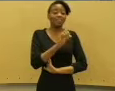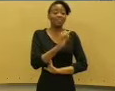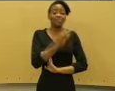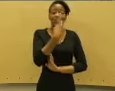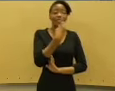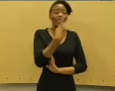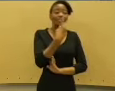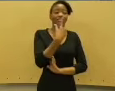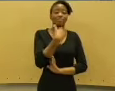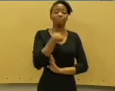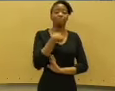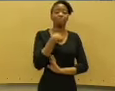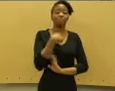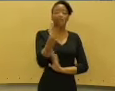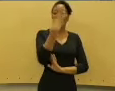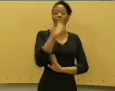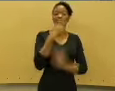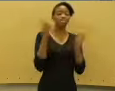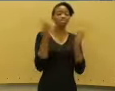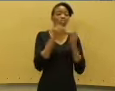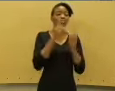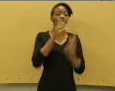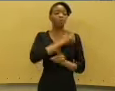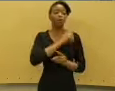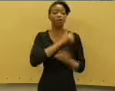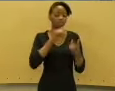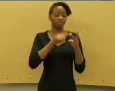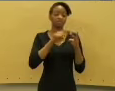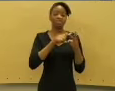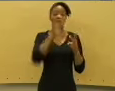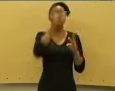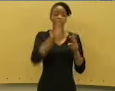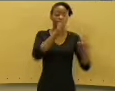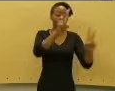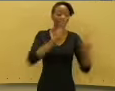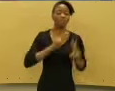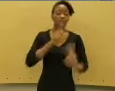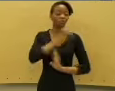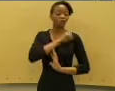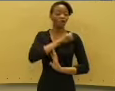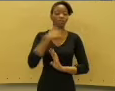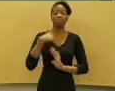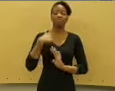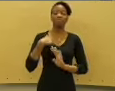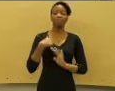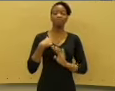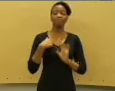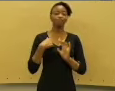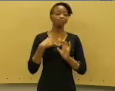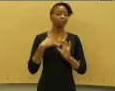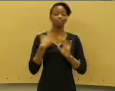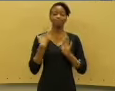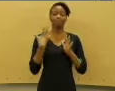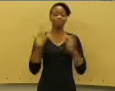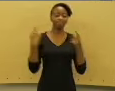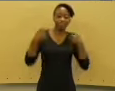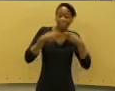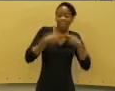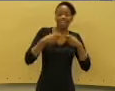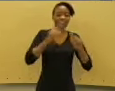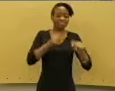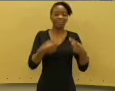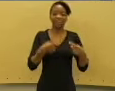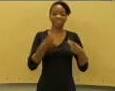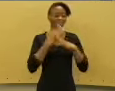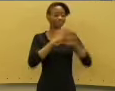am I doing dating? And two, what was I doing inviting somebody into my space knowing that I can't defend myself? Because I've heard worse things being